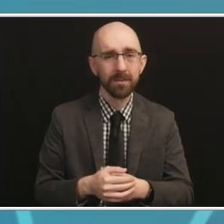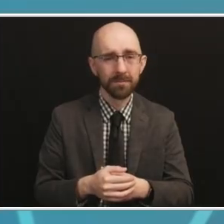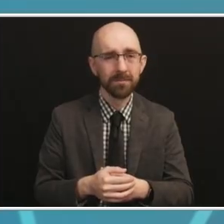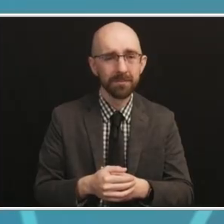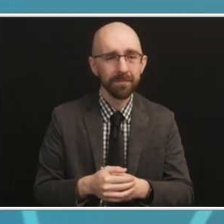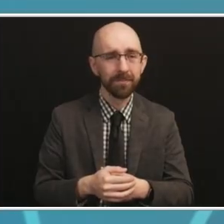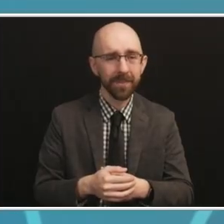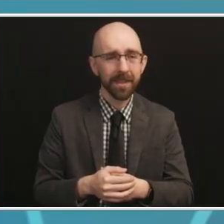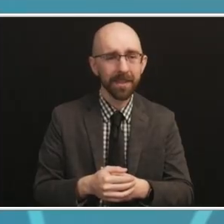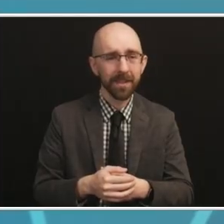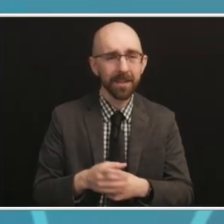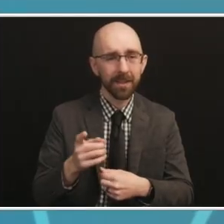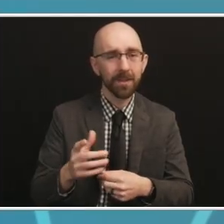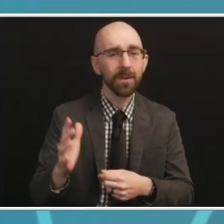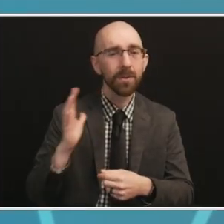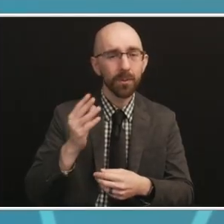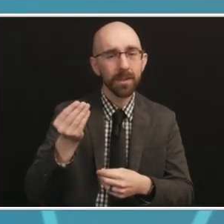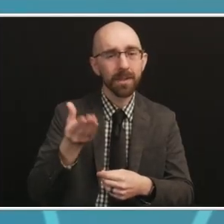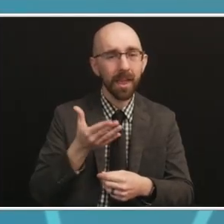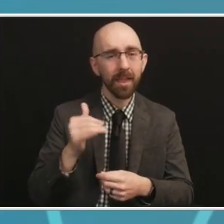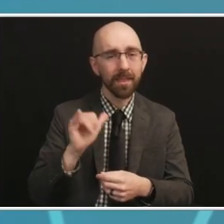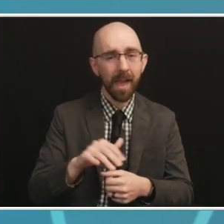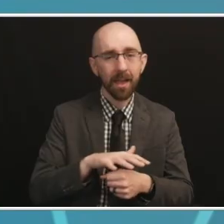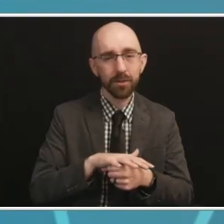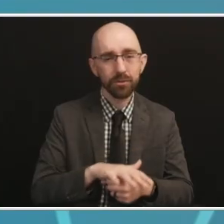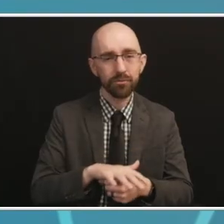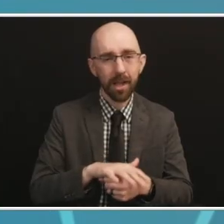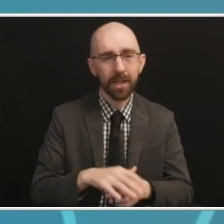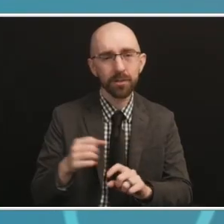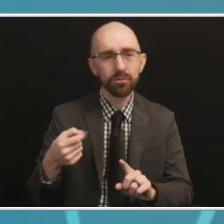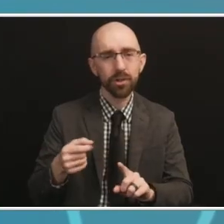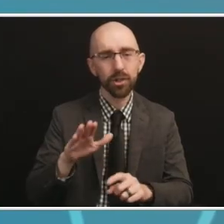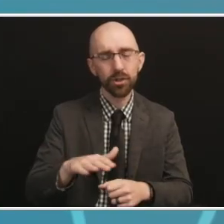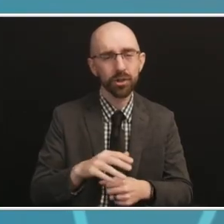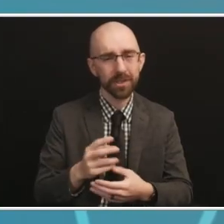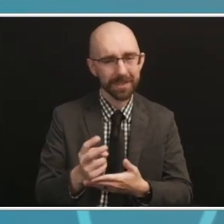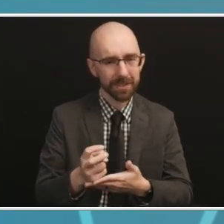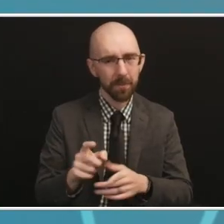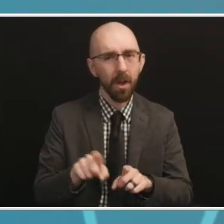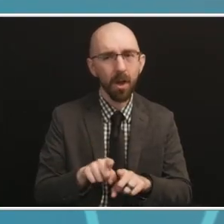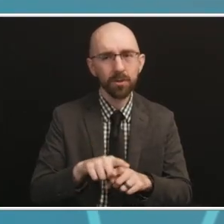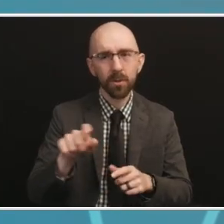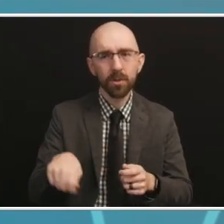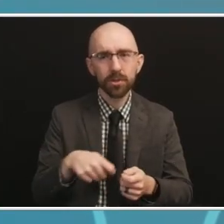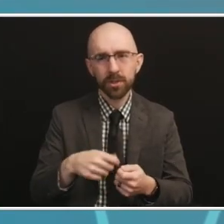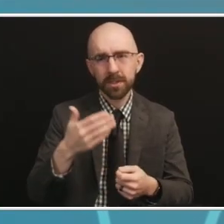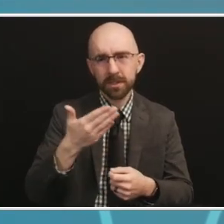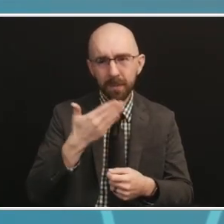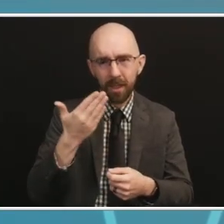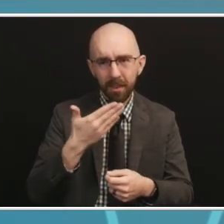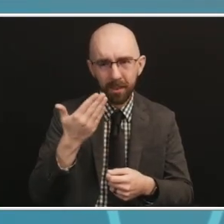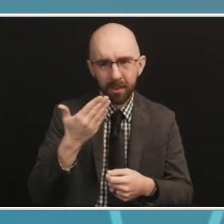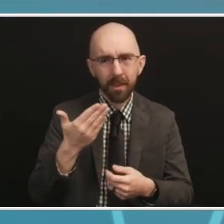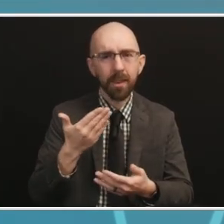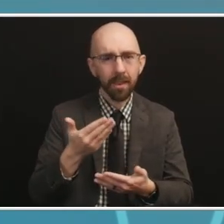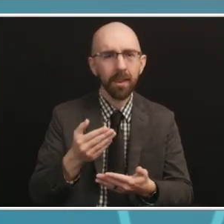You used to tell us that stress used to trigger your seizures, but also certain smells from your auto